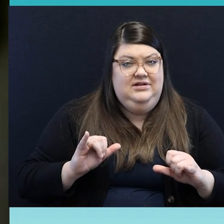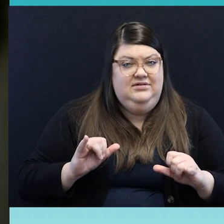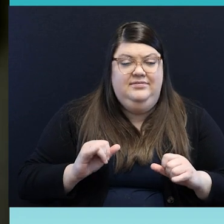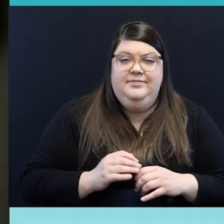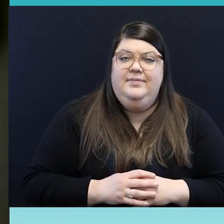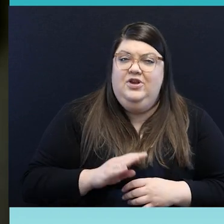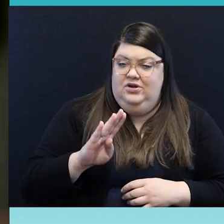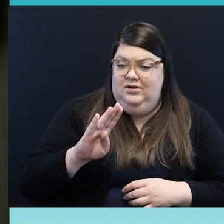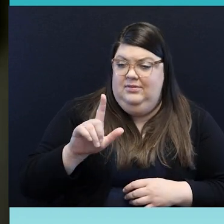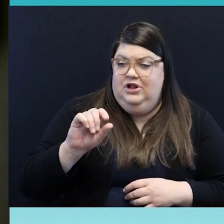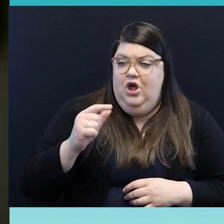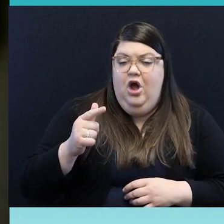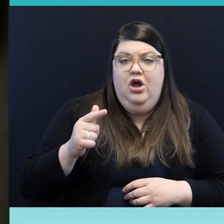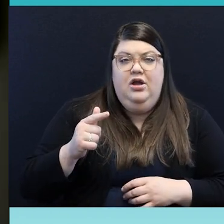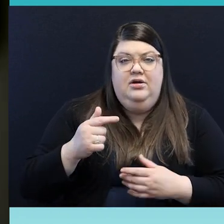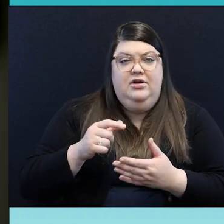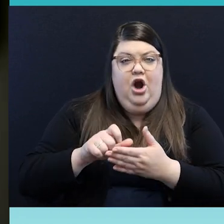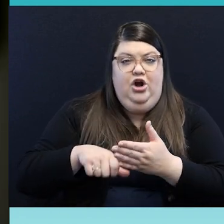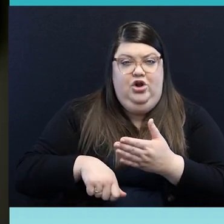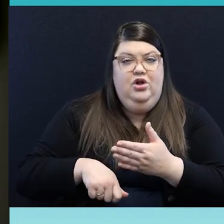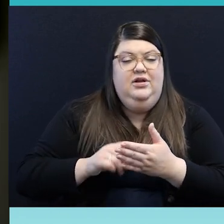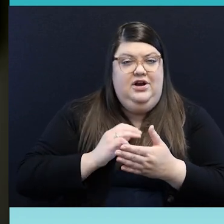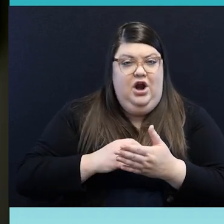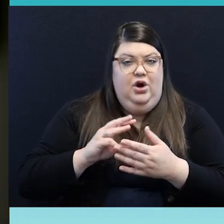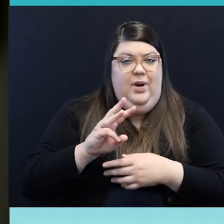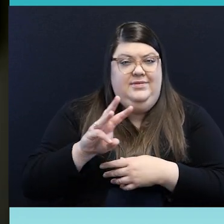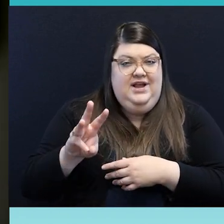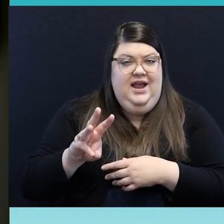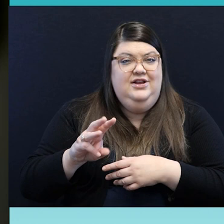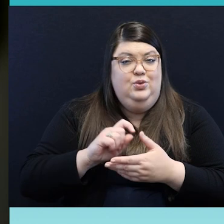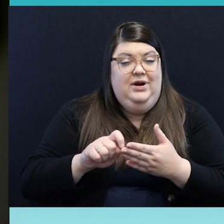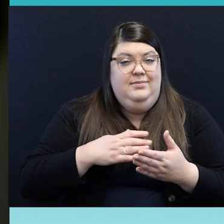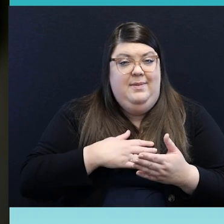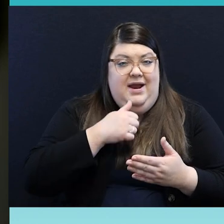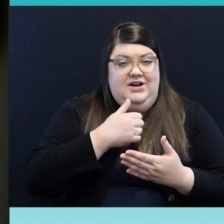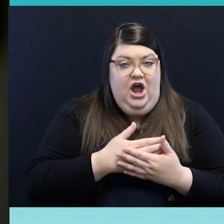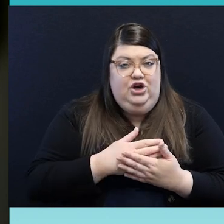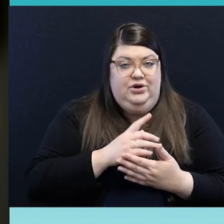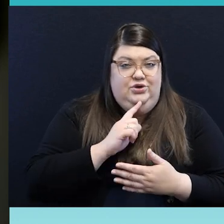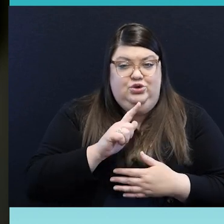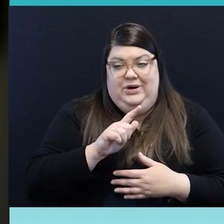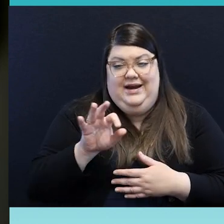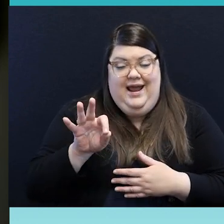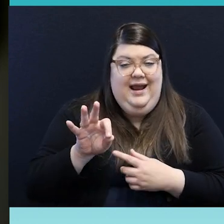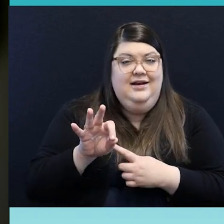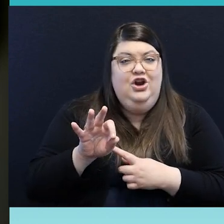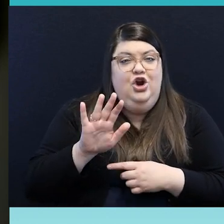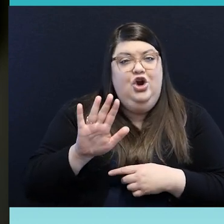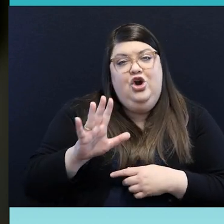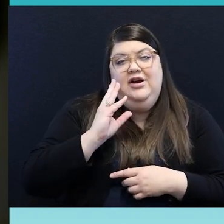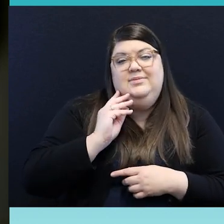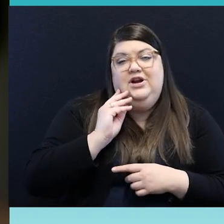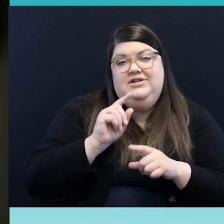a blog article that's on our AZHDR website that was actually written by my daughter, who's 29, and